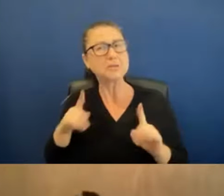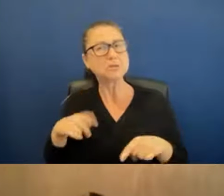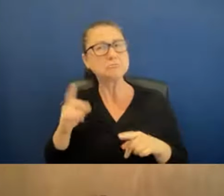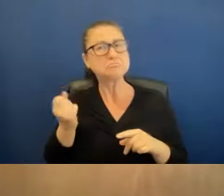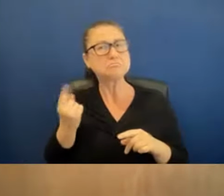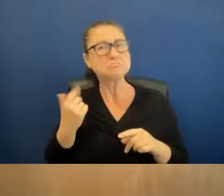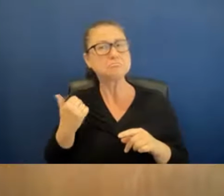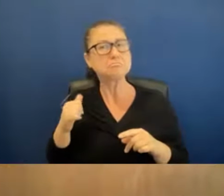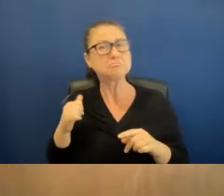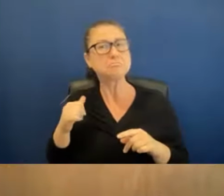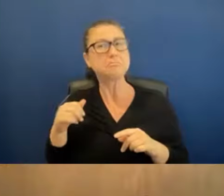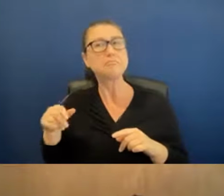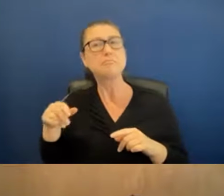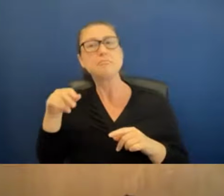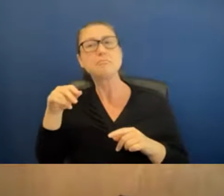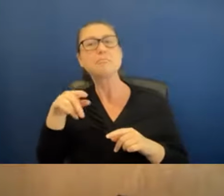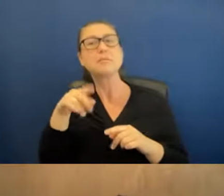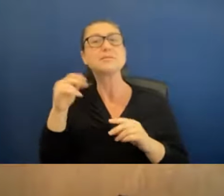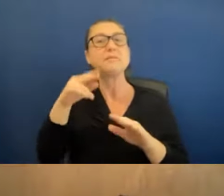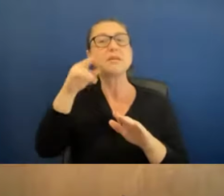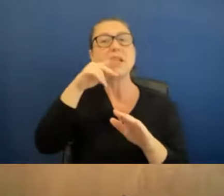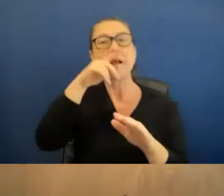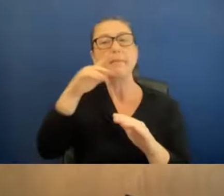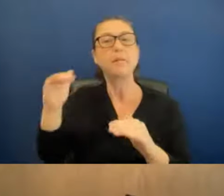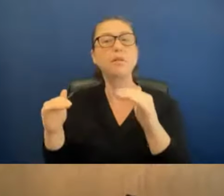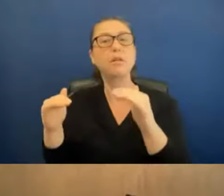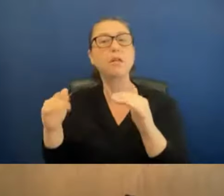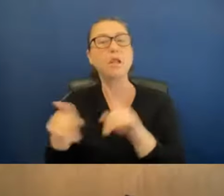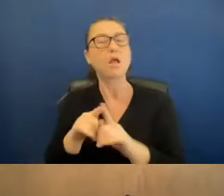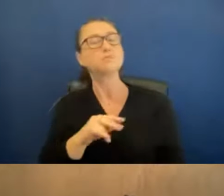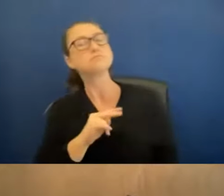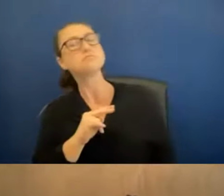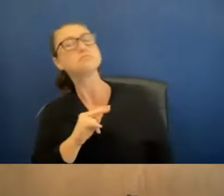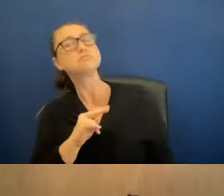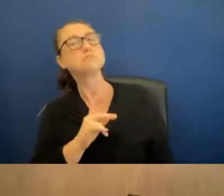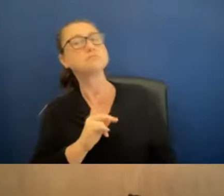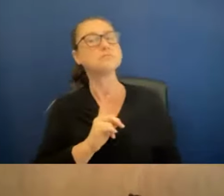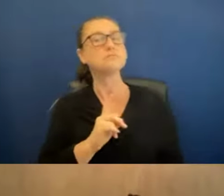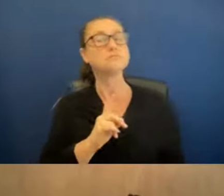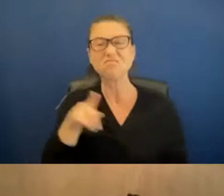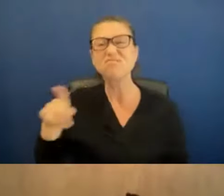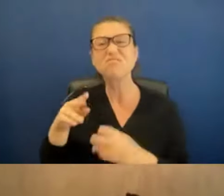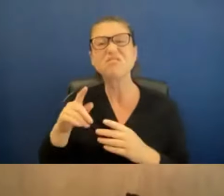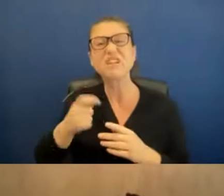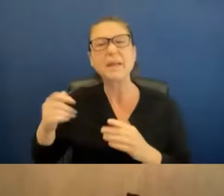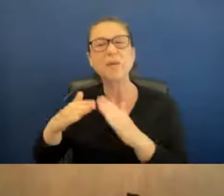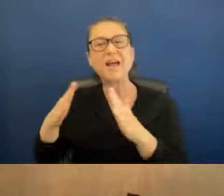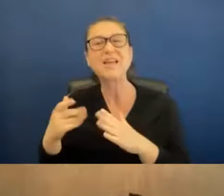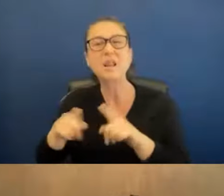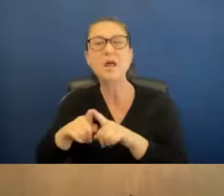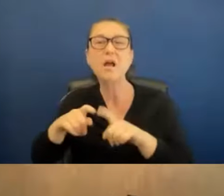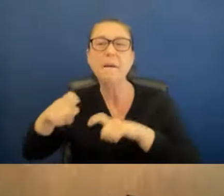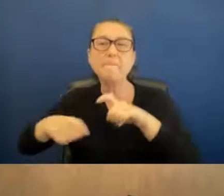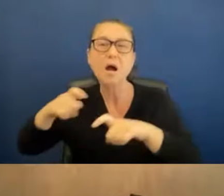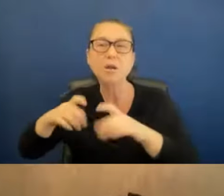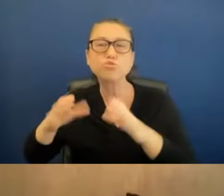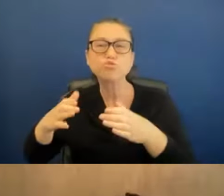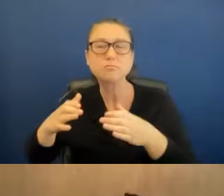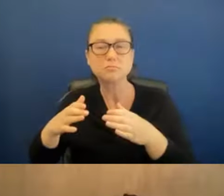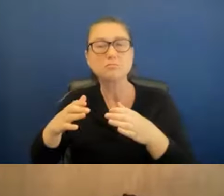some young people who were just kind of sussing out what was going on. And the neighborhood house had had a bike group that was being facilitated by Tom Rippon.